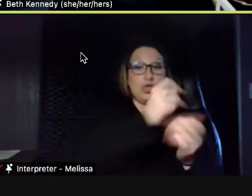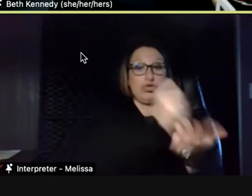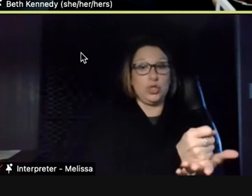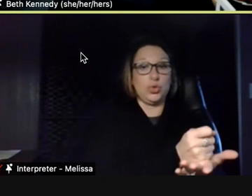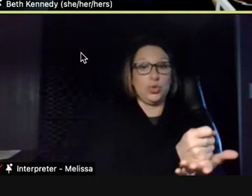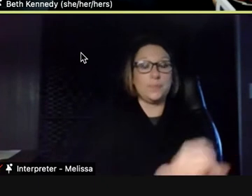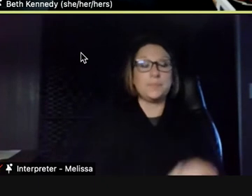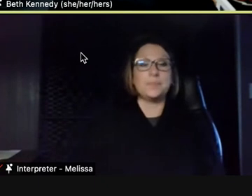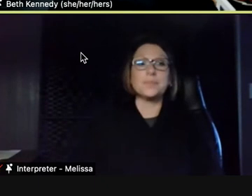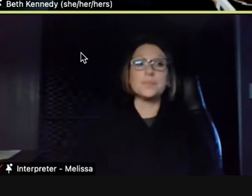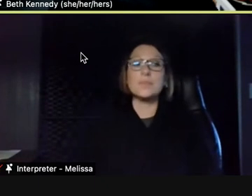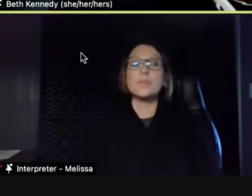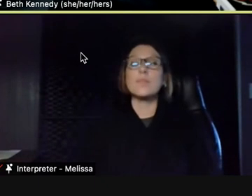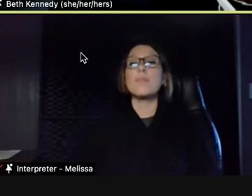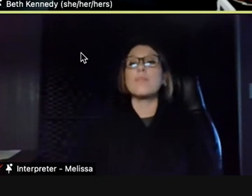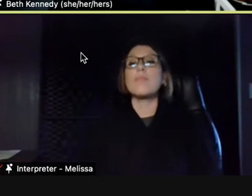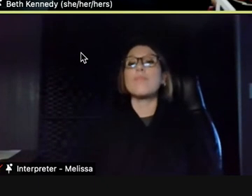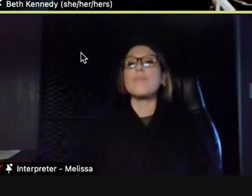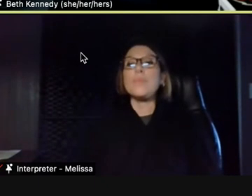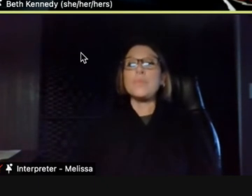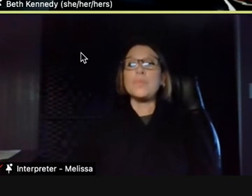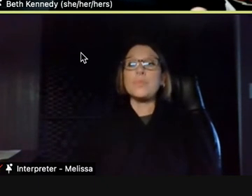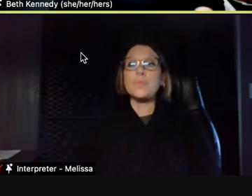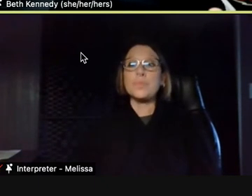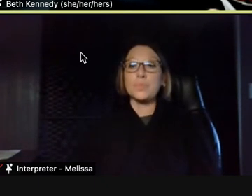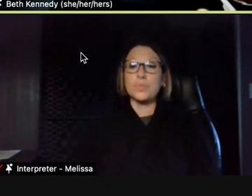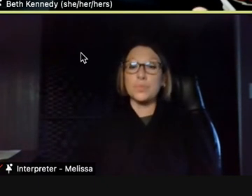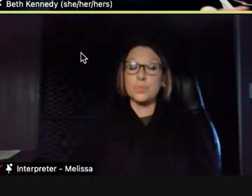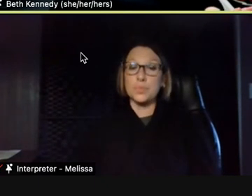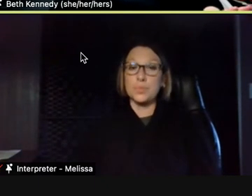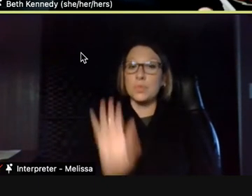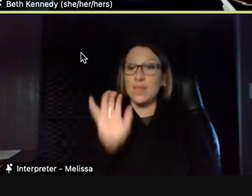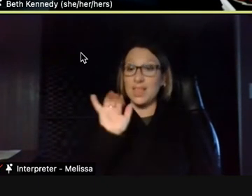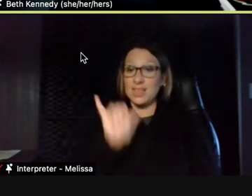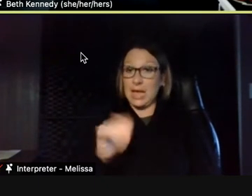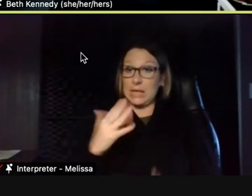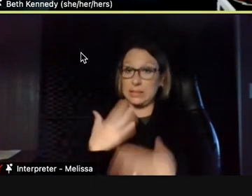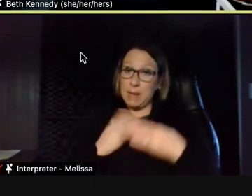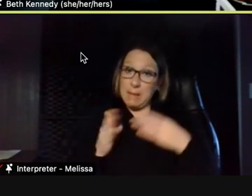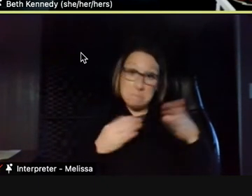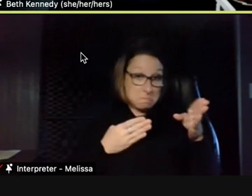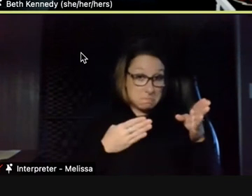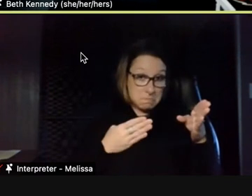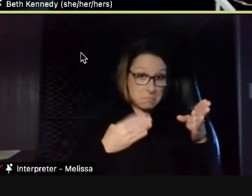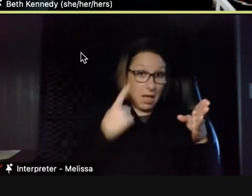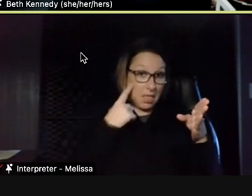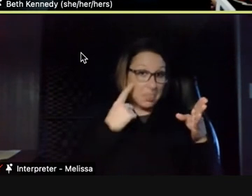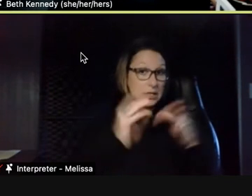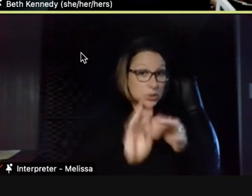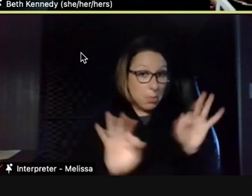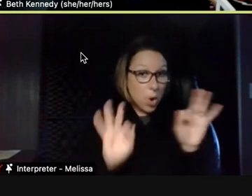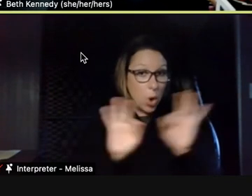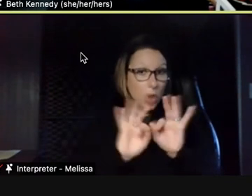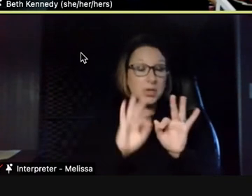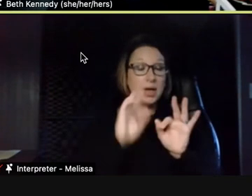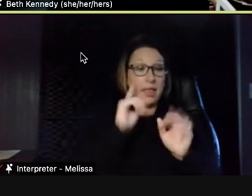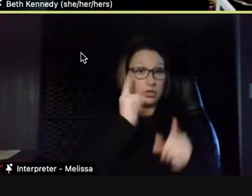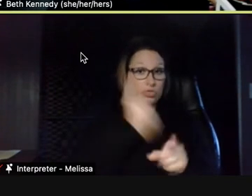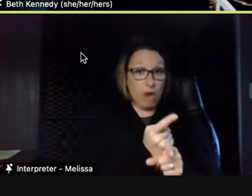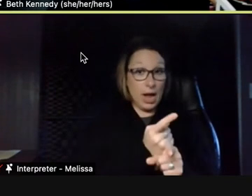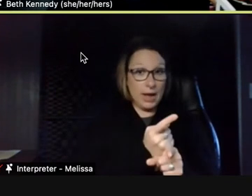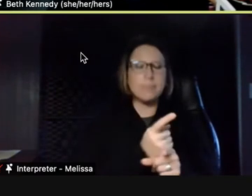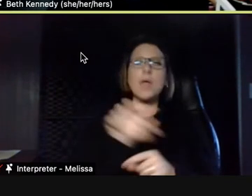credential. As I said, that's kind of where I lean. That's what I think is important and right. For those other